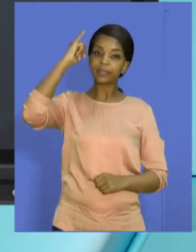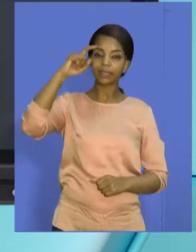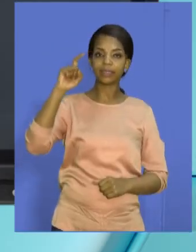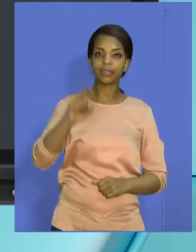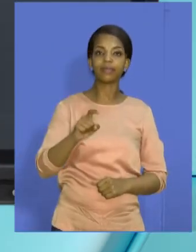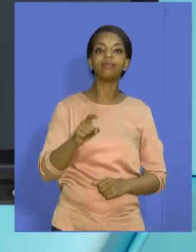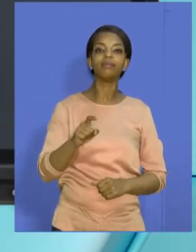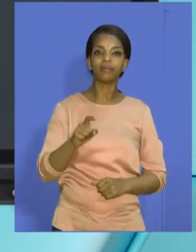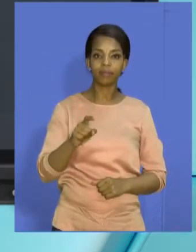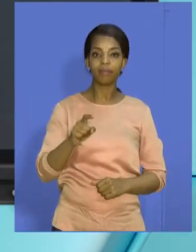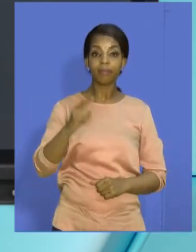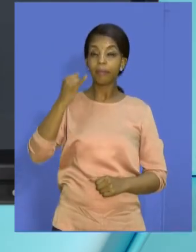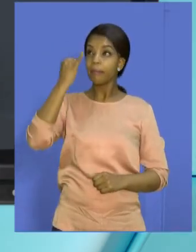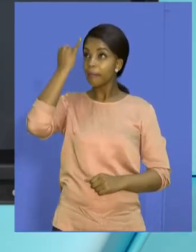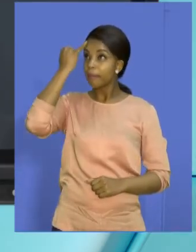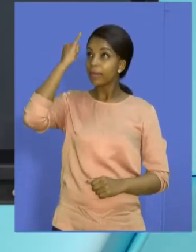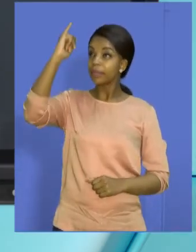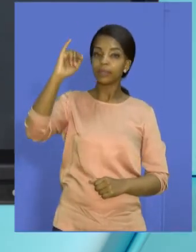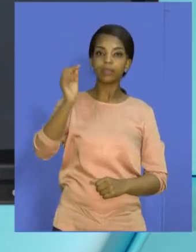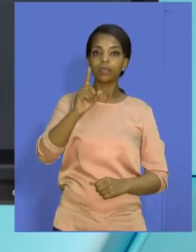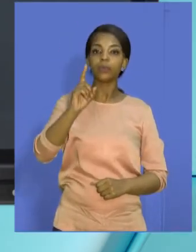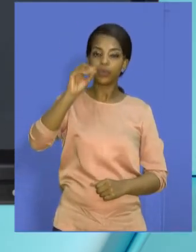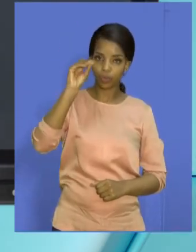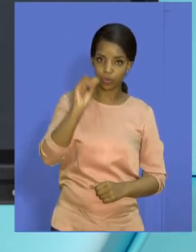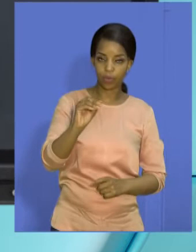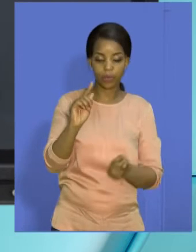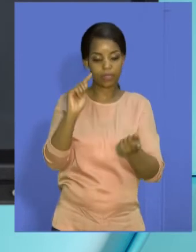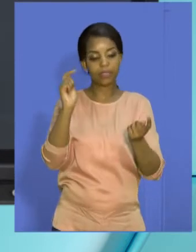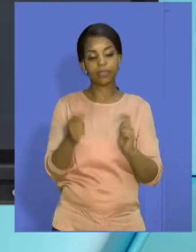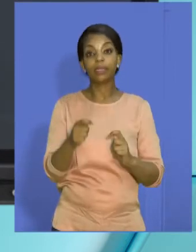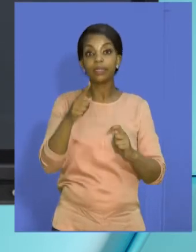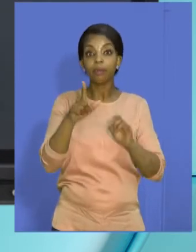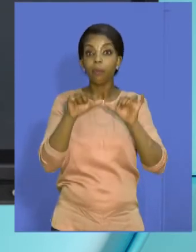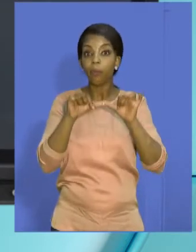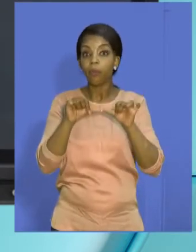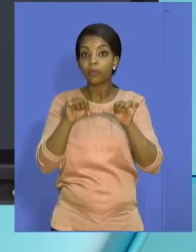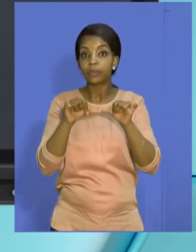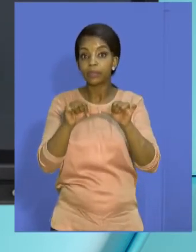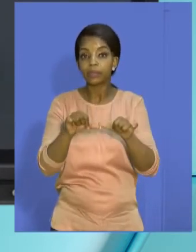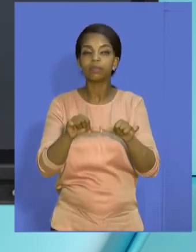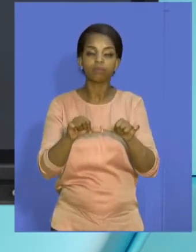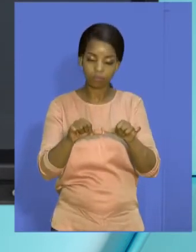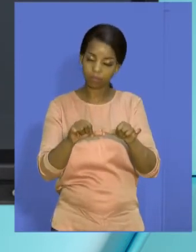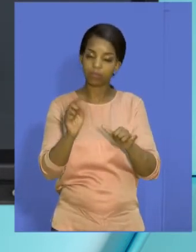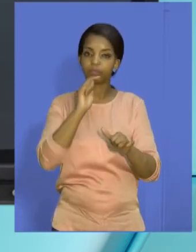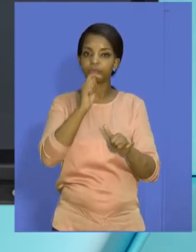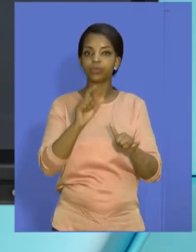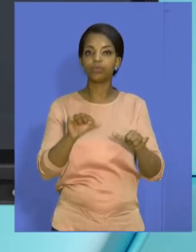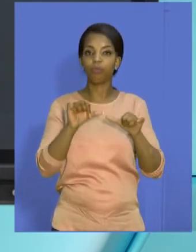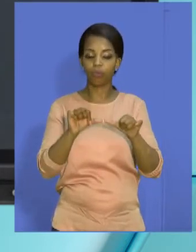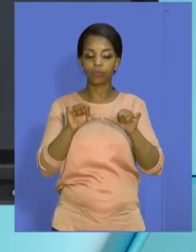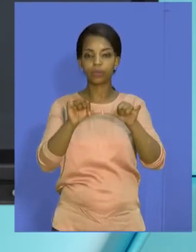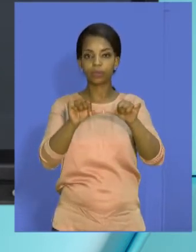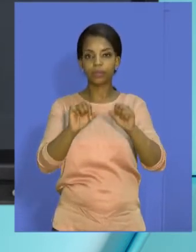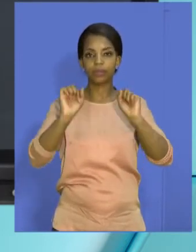is definitely a change. Is the change constant? Okay, true, it is constant. Number 3, can we